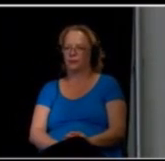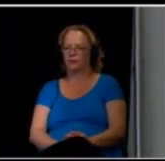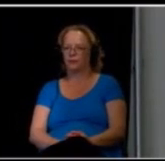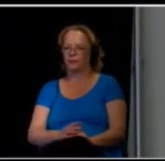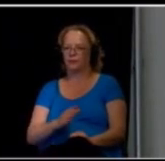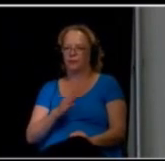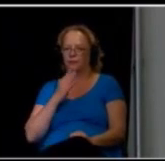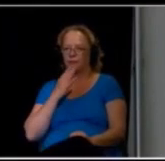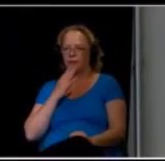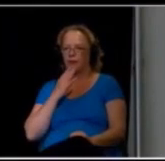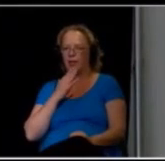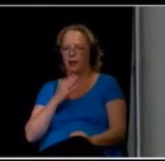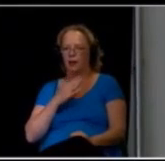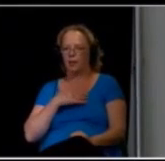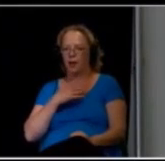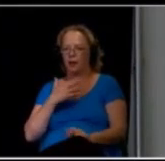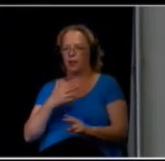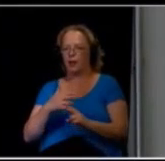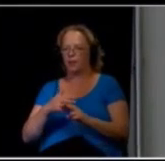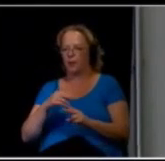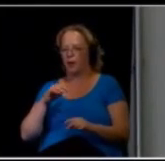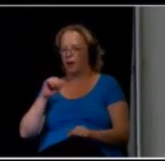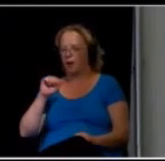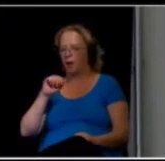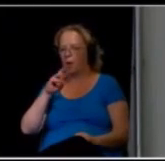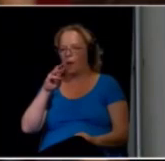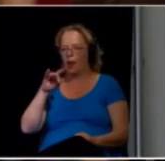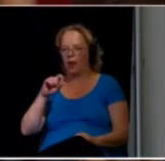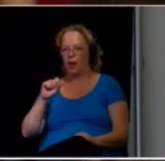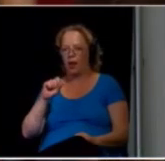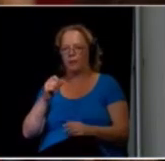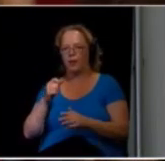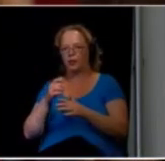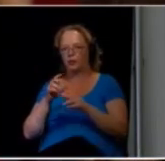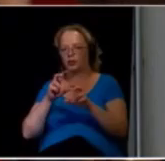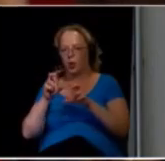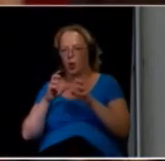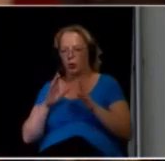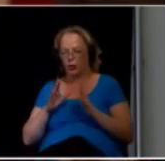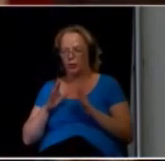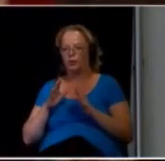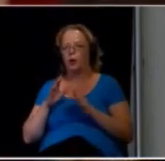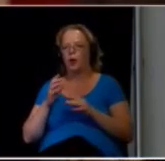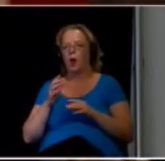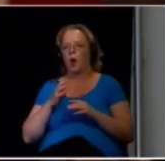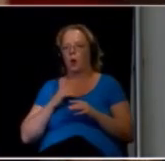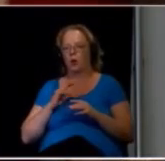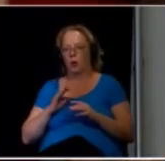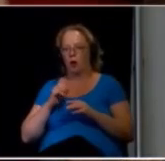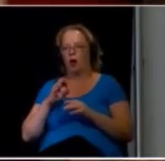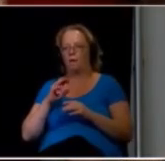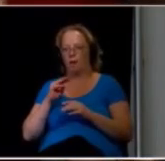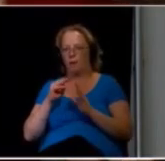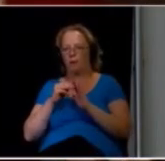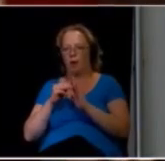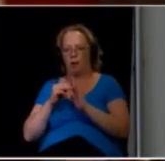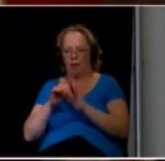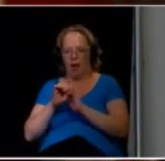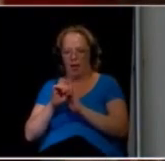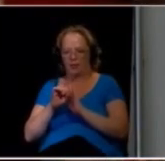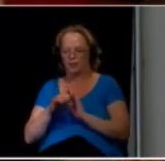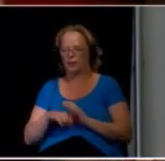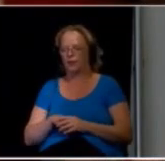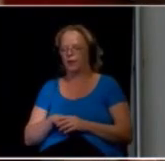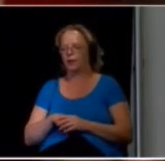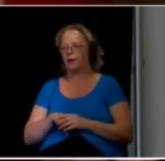Thank you, Mr. Musk. My name is Awele Nduli. I'm a shareholder. I'm an owner as well of a Model S. First of all, on behalf of the